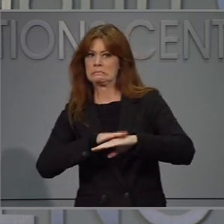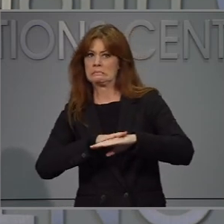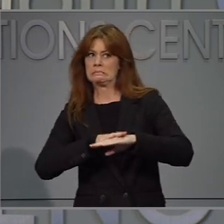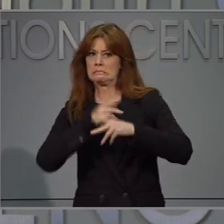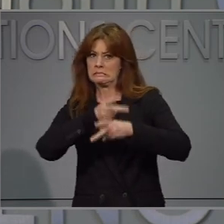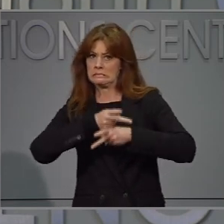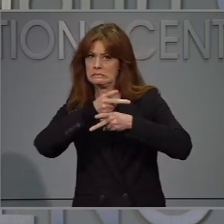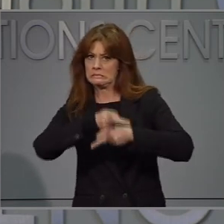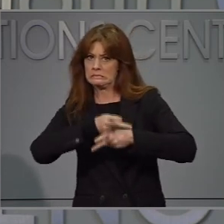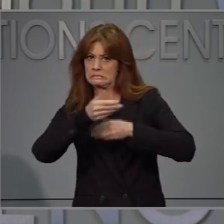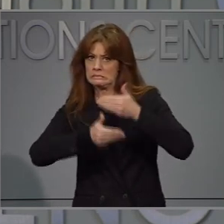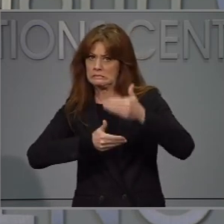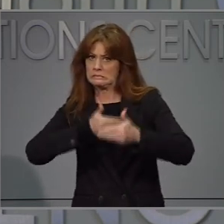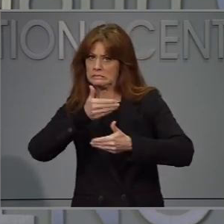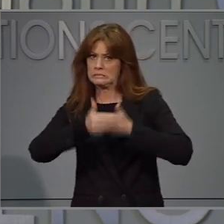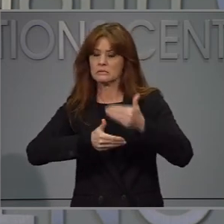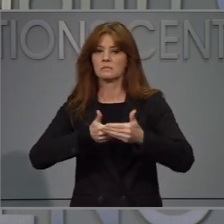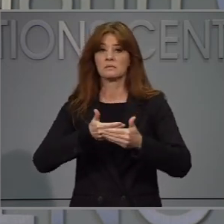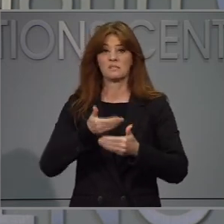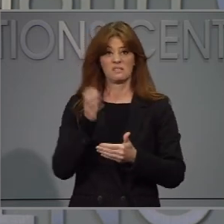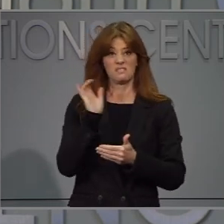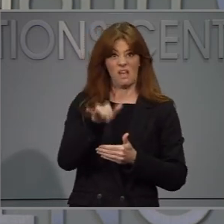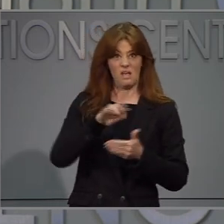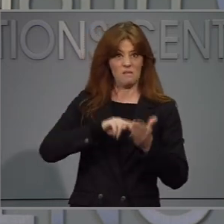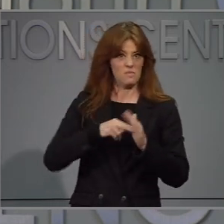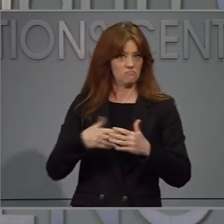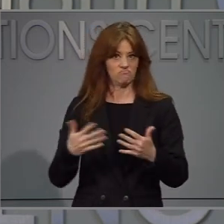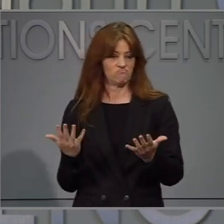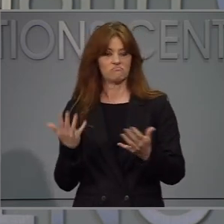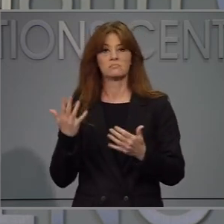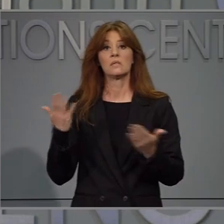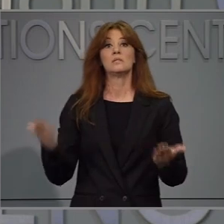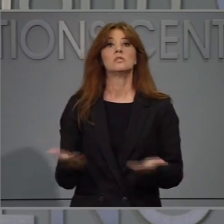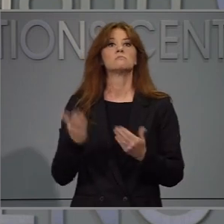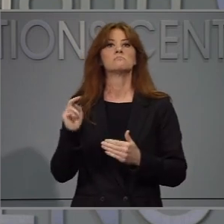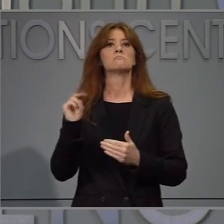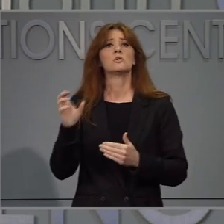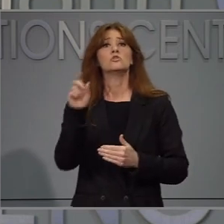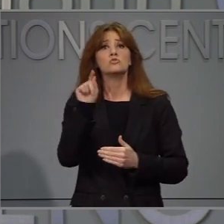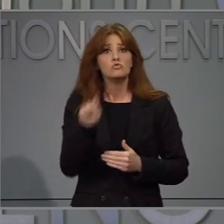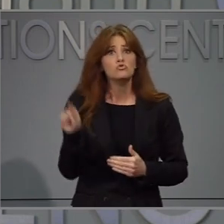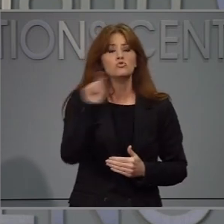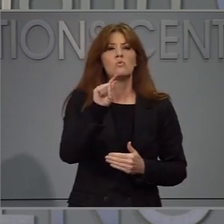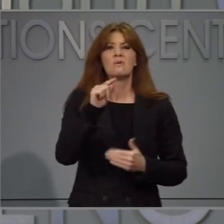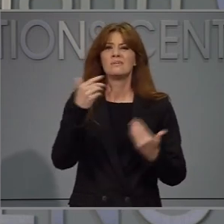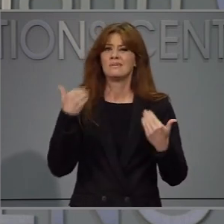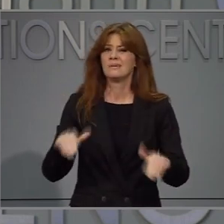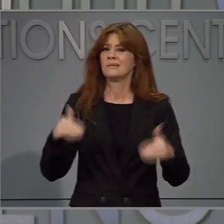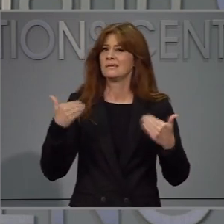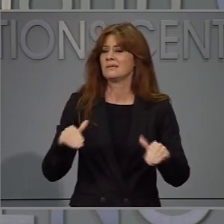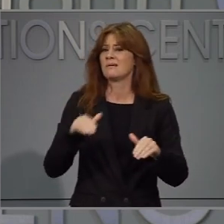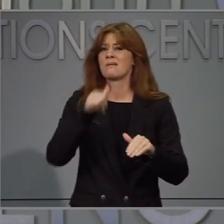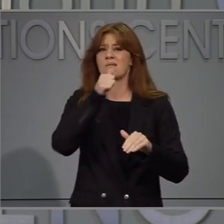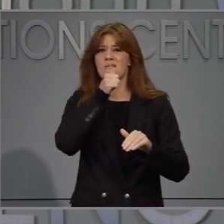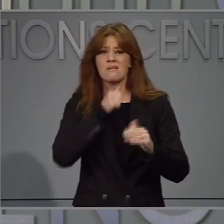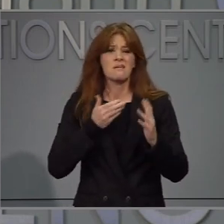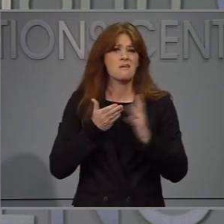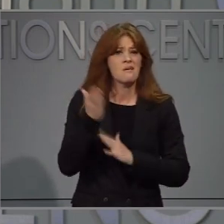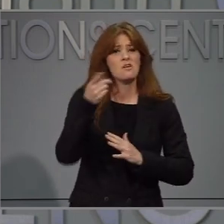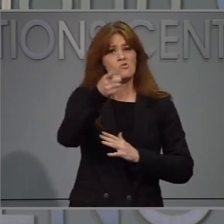ahead. That being said, North Carolinians have made tremendous sacrifices, and it's